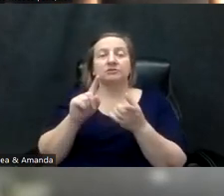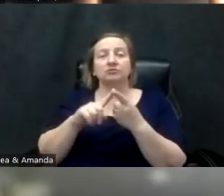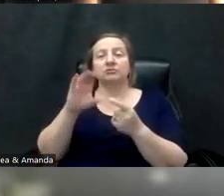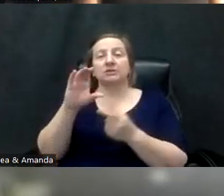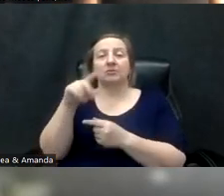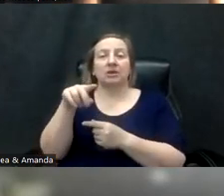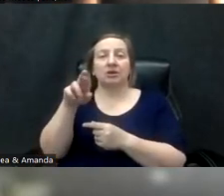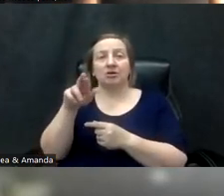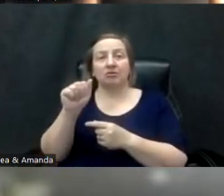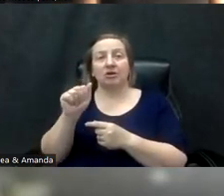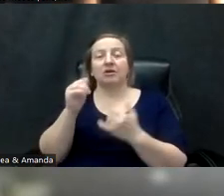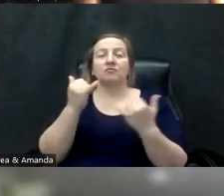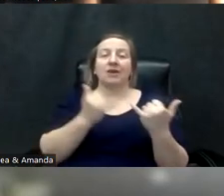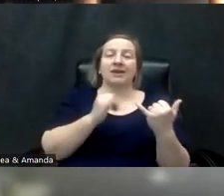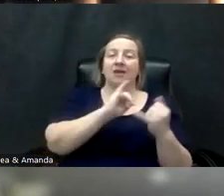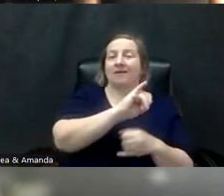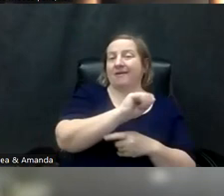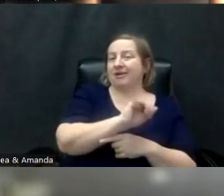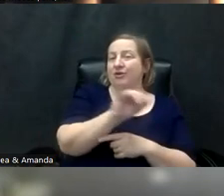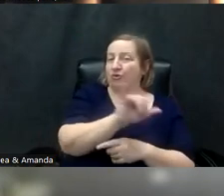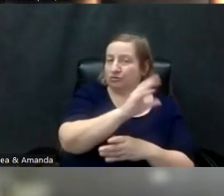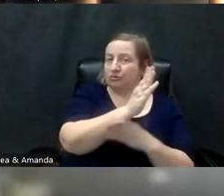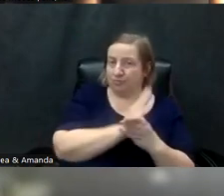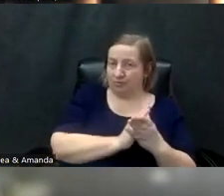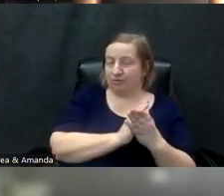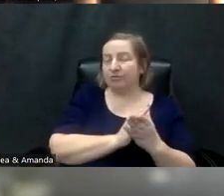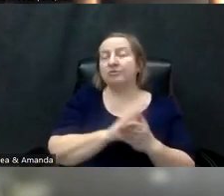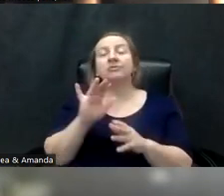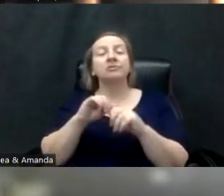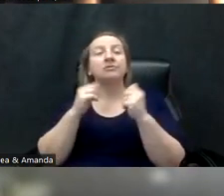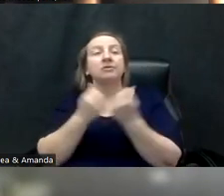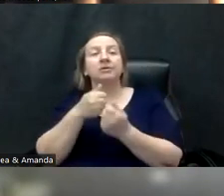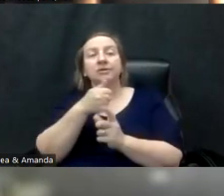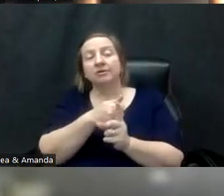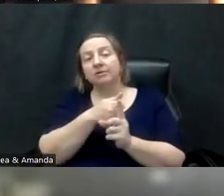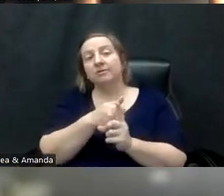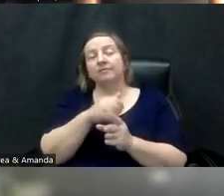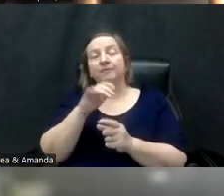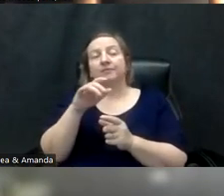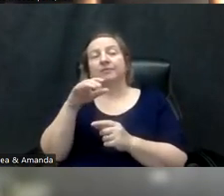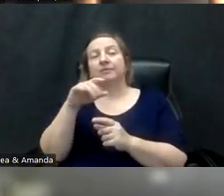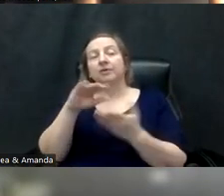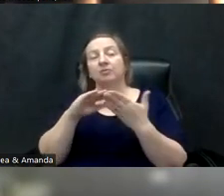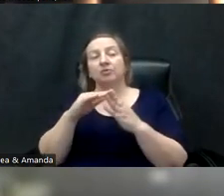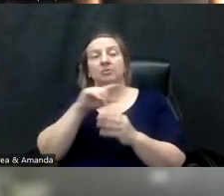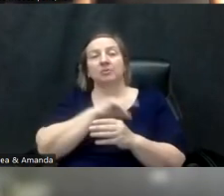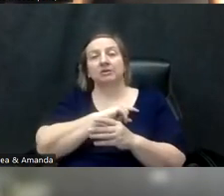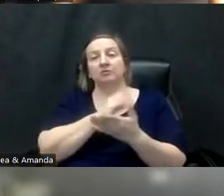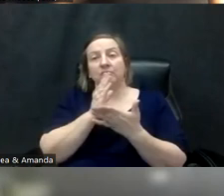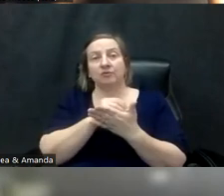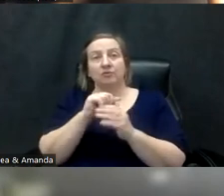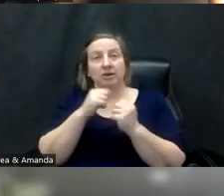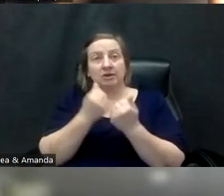now, Internal Affairs also does them. And then the agency itself, Community Police Review Agency, it receives all